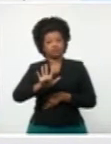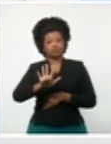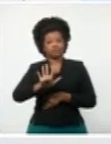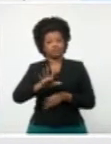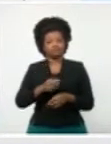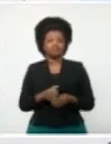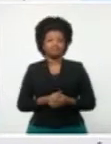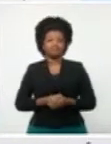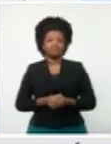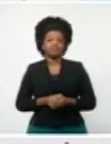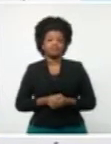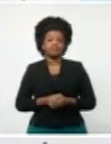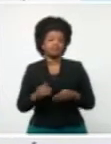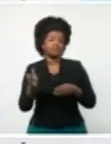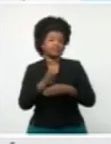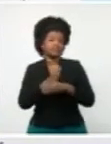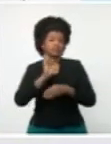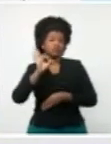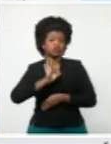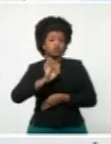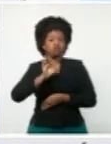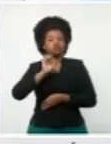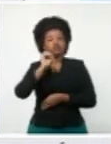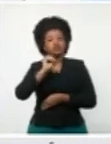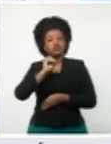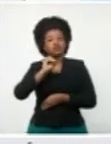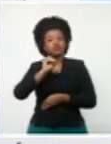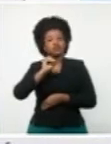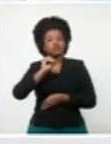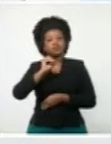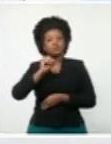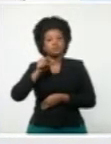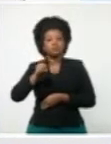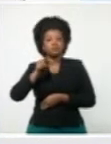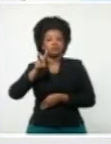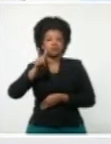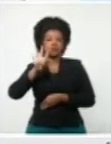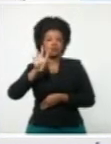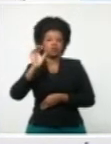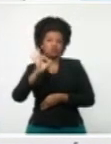Thus, Cuba has already studied